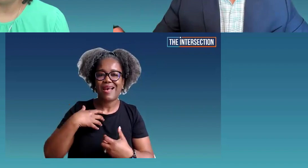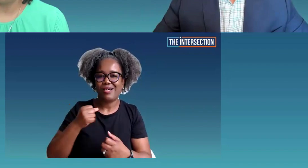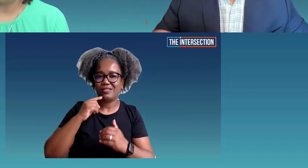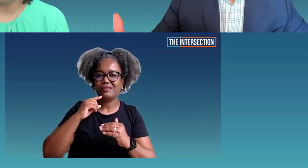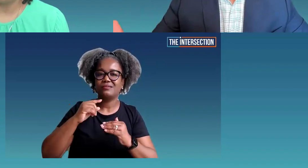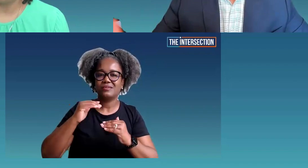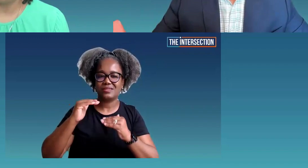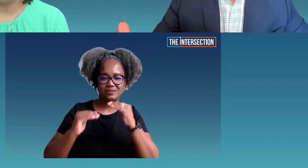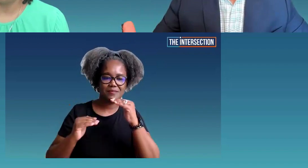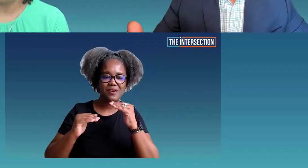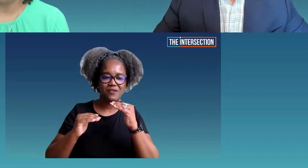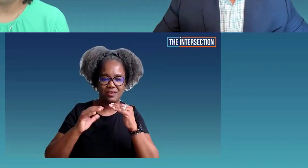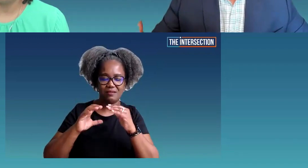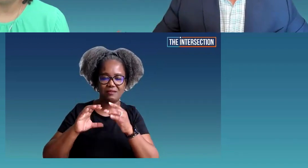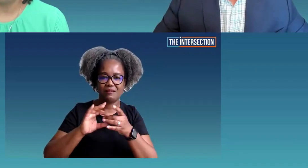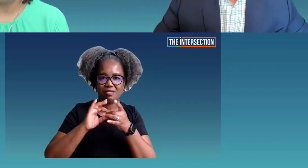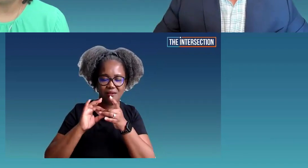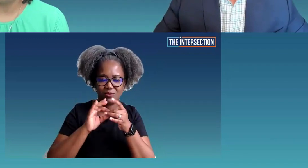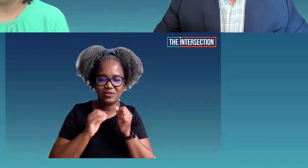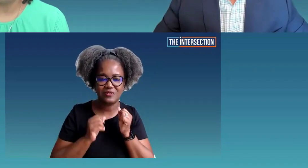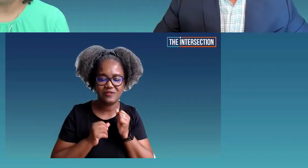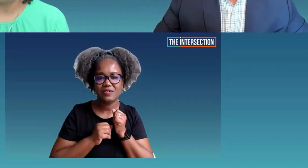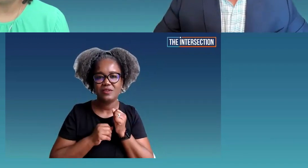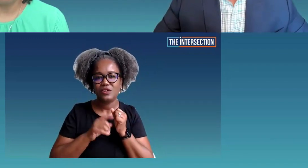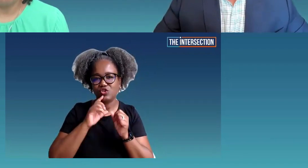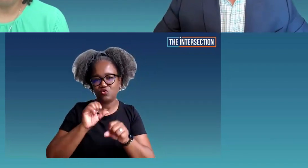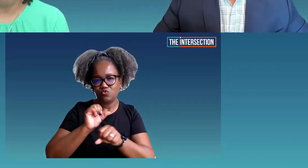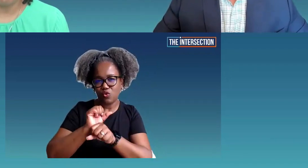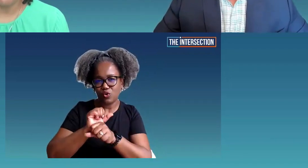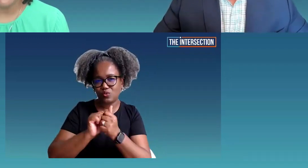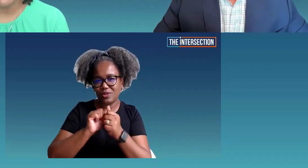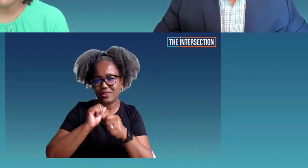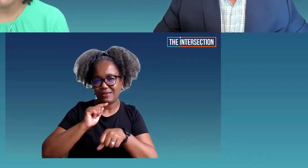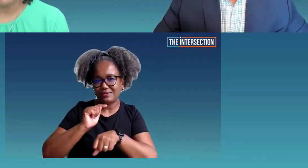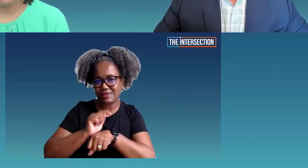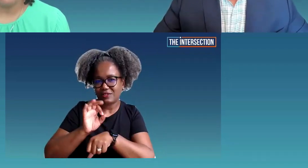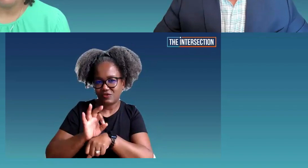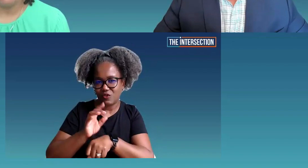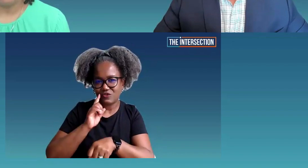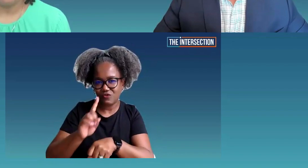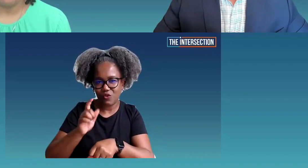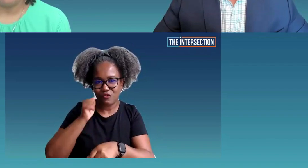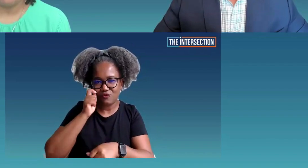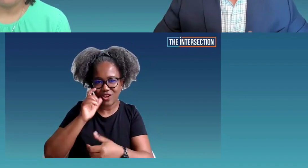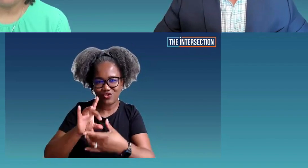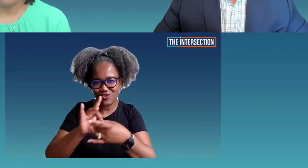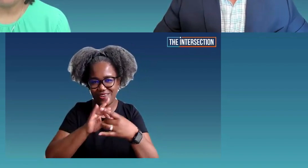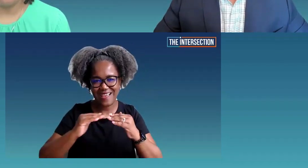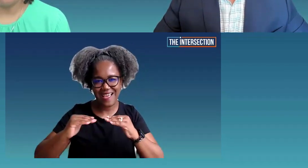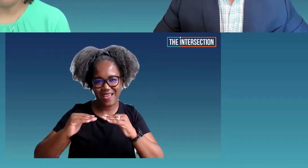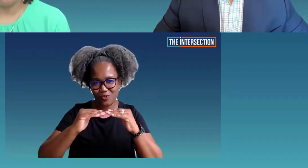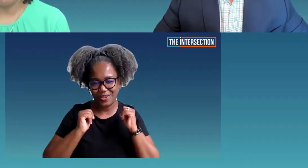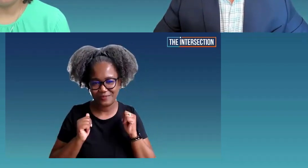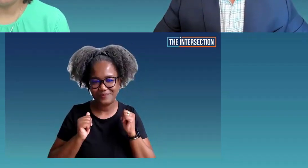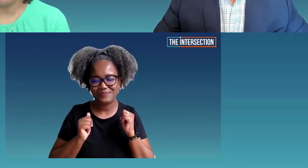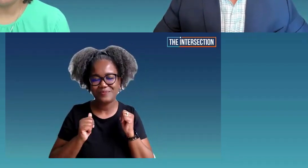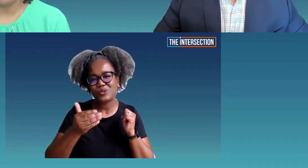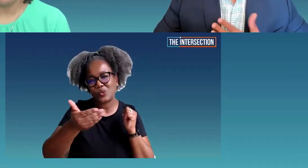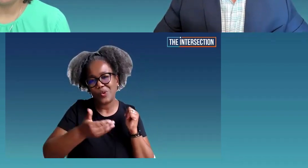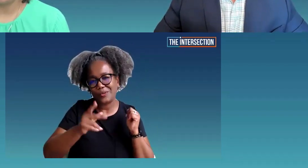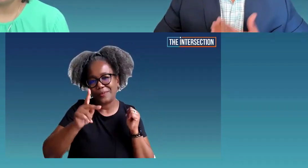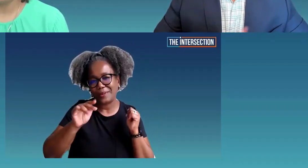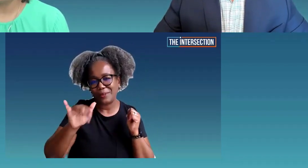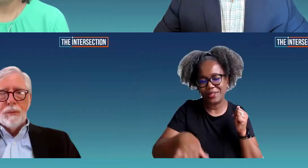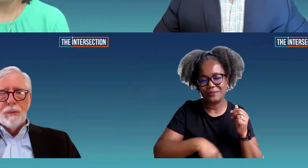Partnership for Healthier Durham Task Force for Racial Equity. So please welcome Kimberly here. Our second panelist is